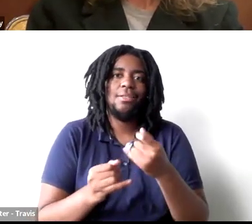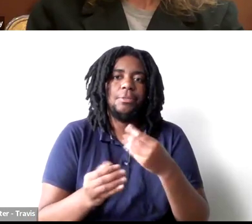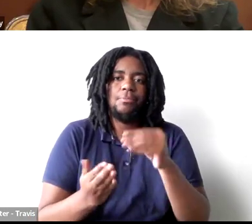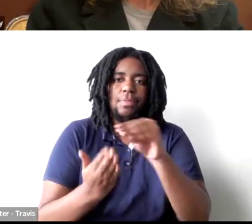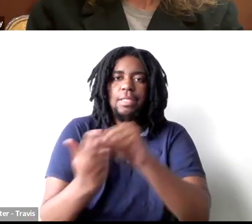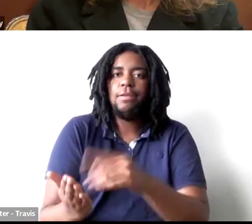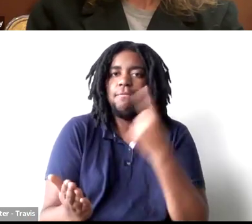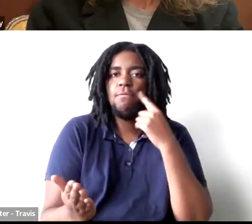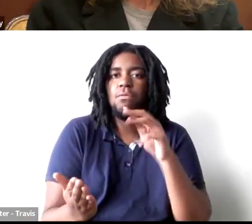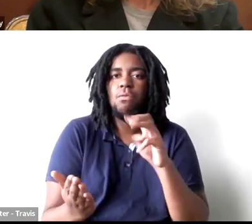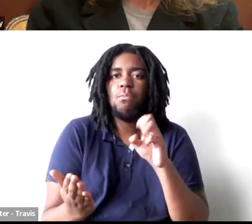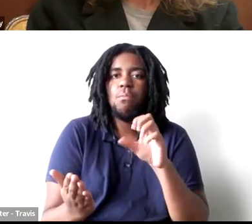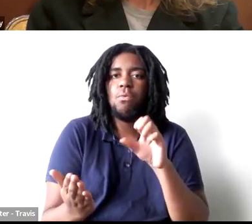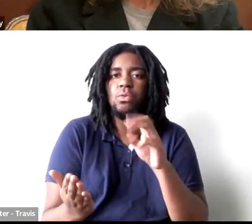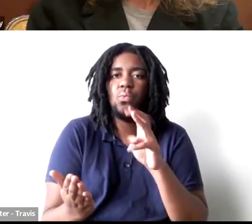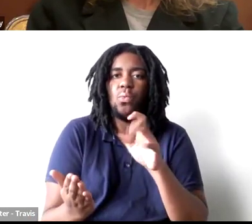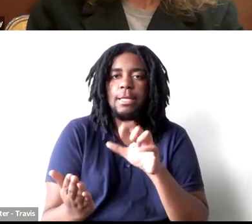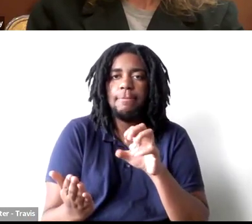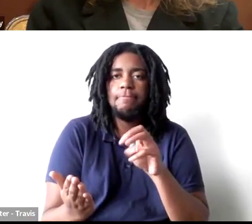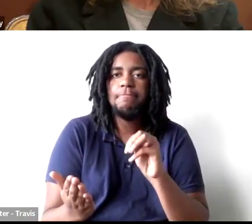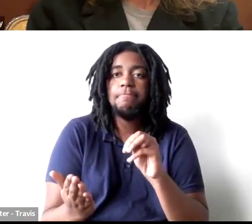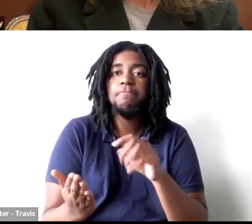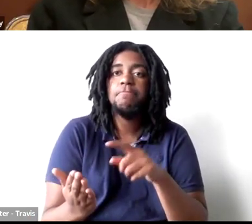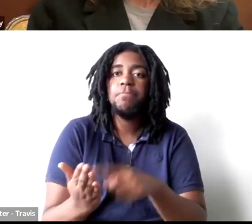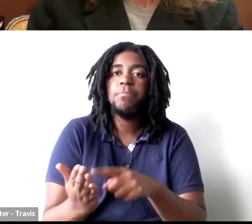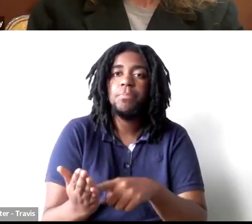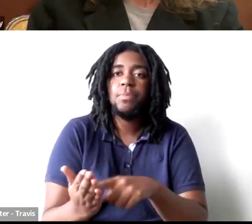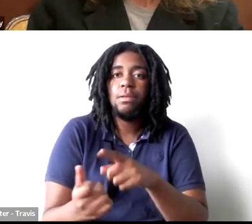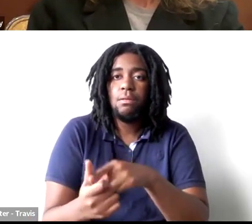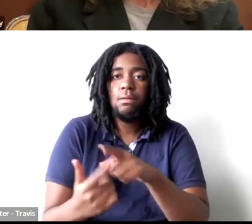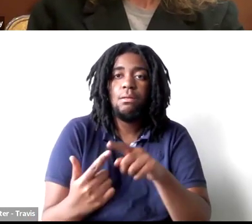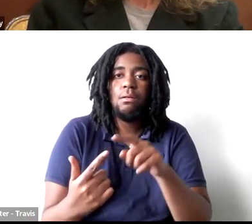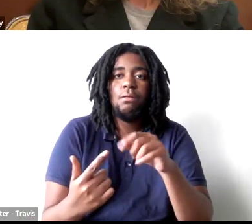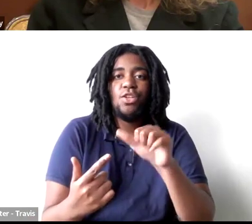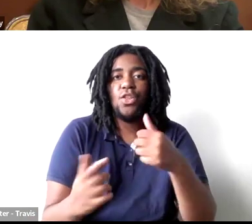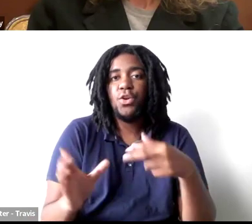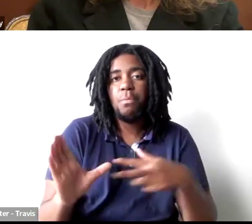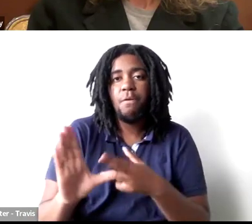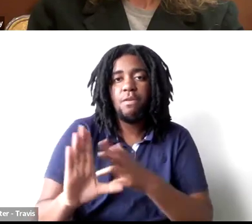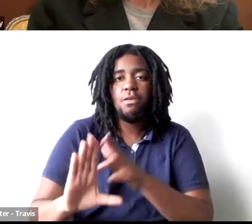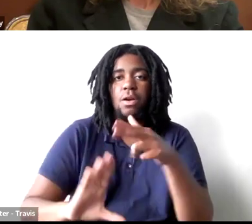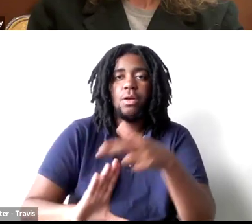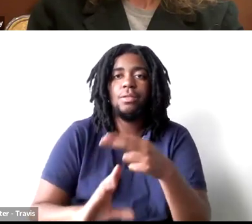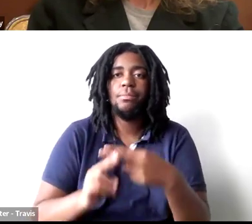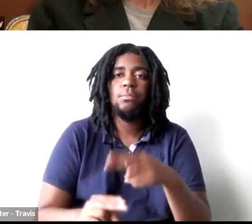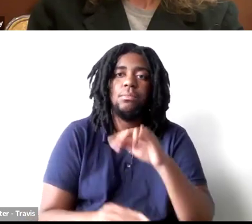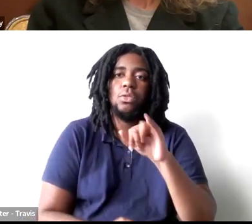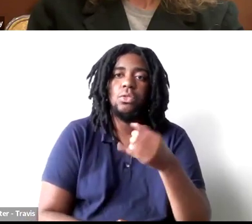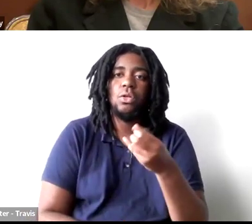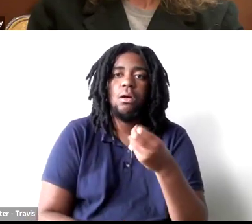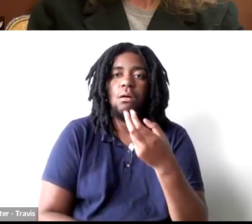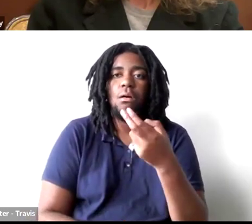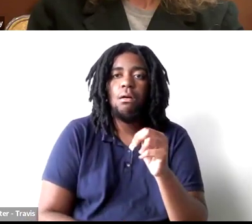cutter named John King living on Beck's Alley. There are no listings for profile in subsequent PCDs